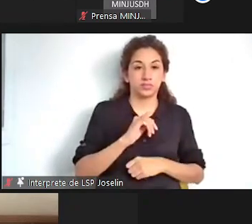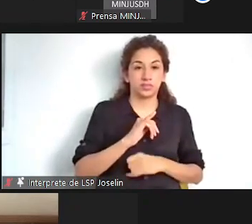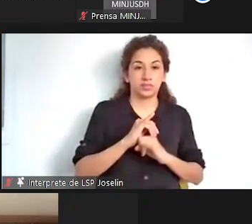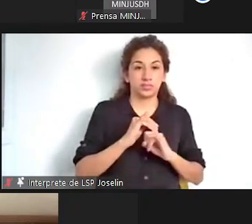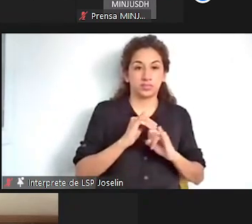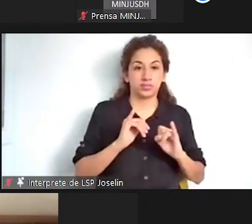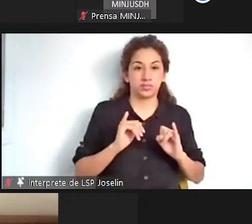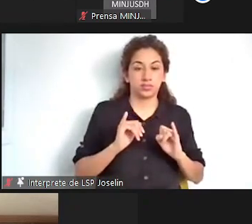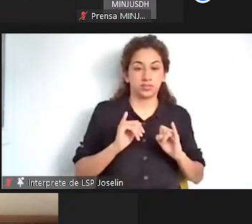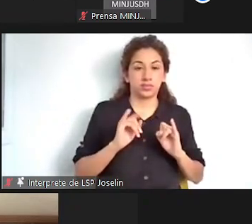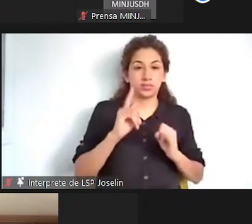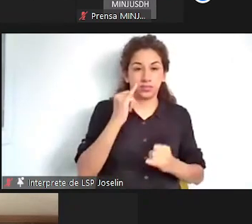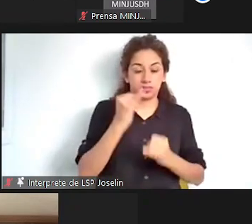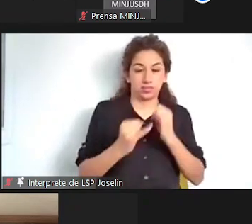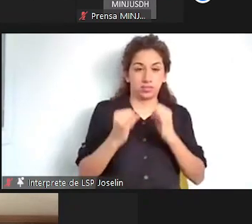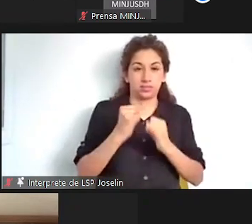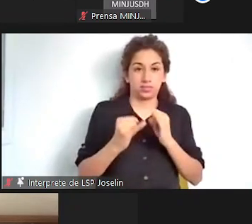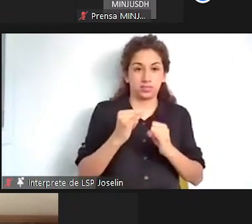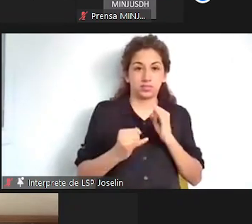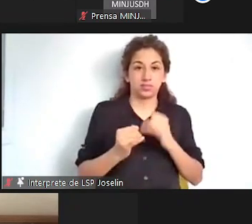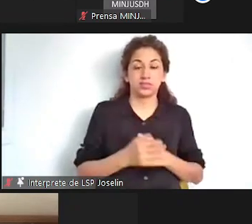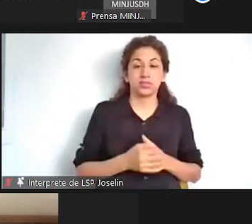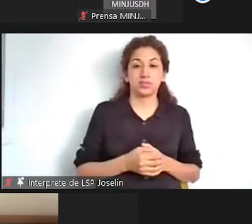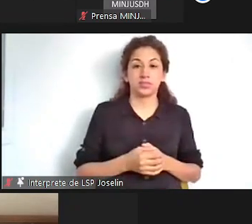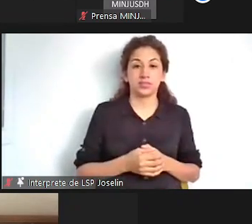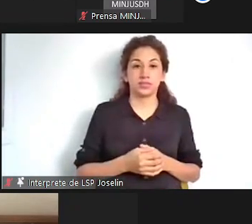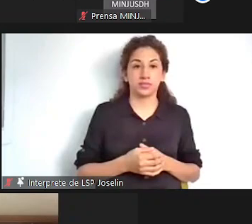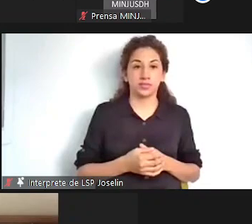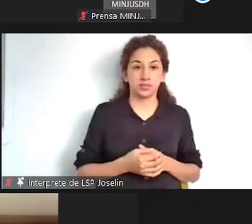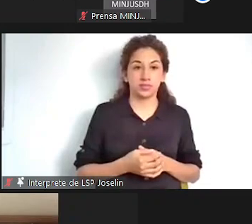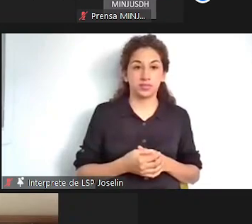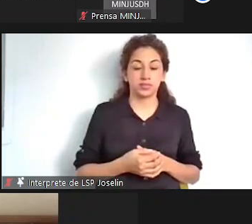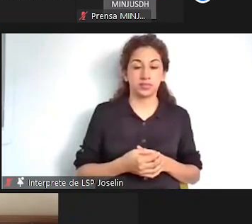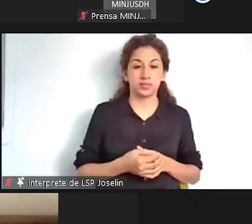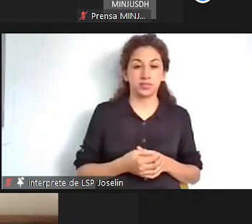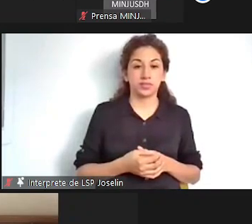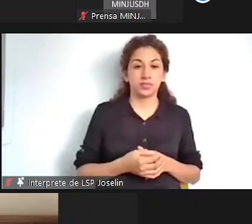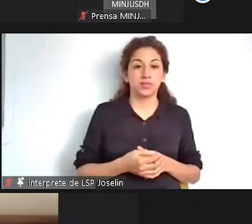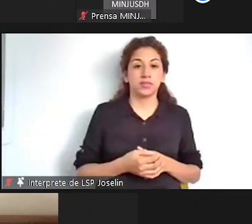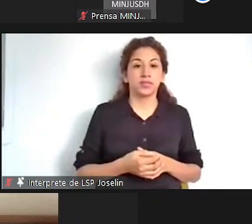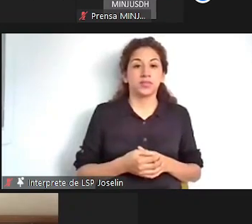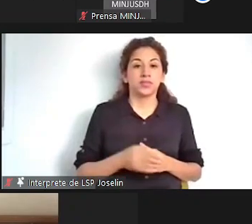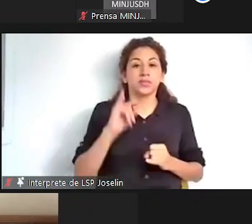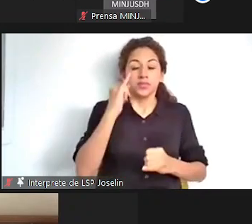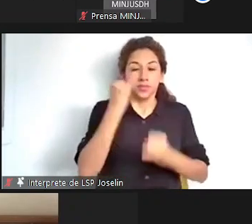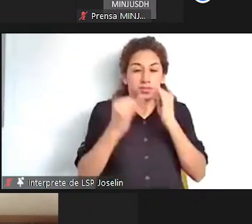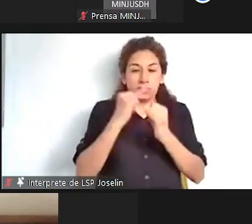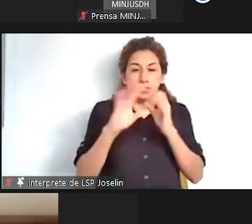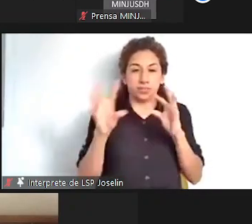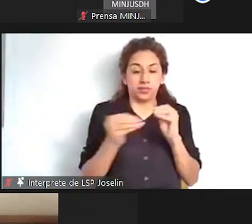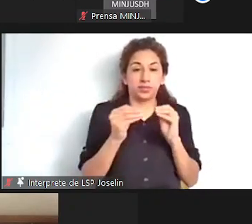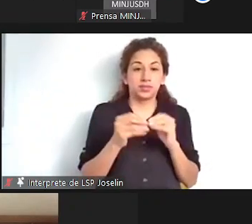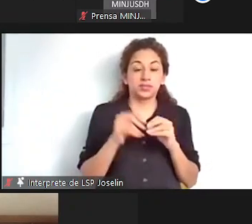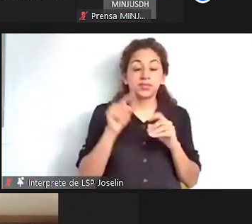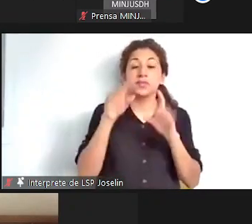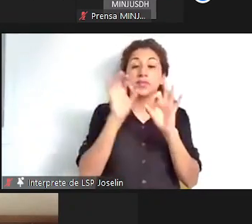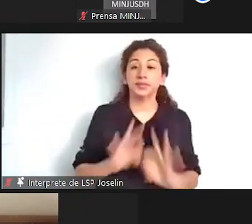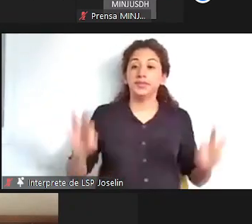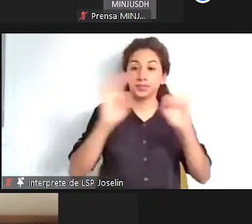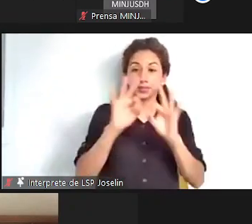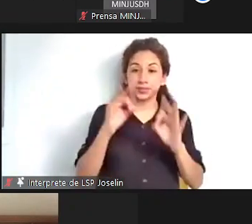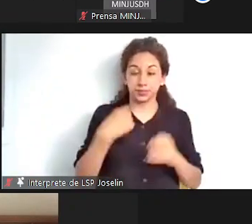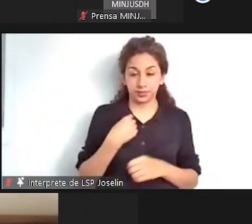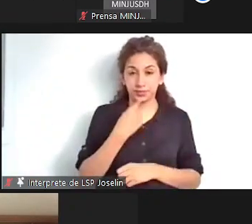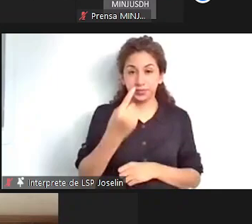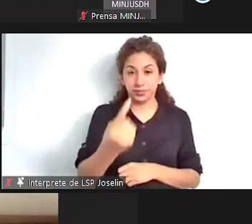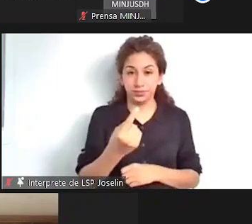no option is yes and uh time is over and to conclude it